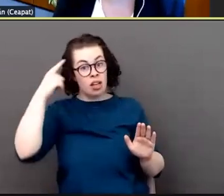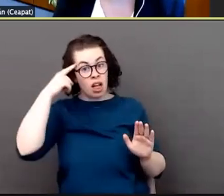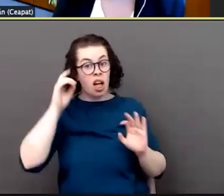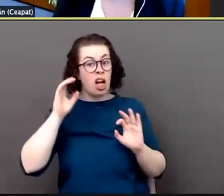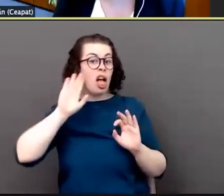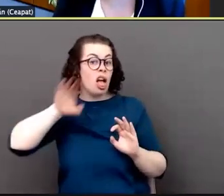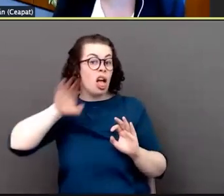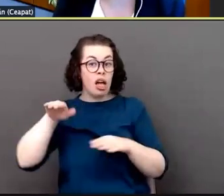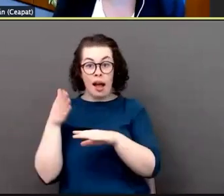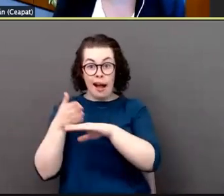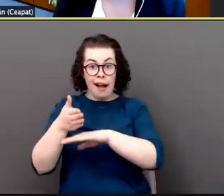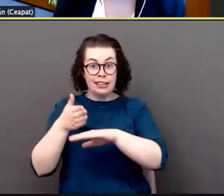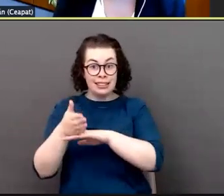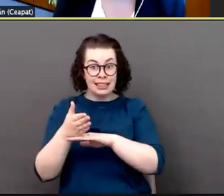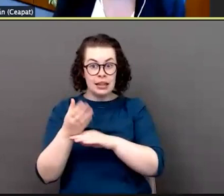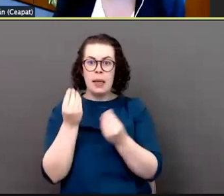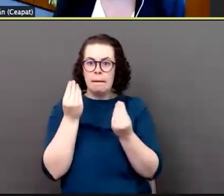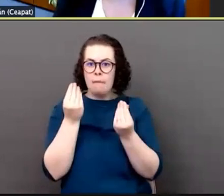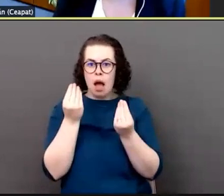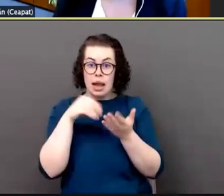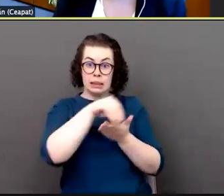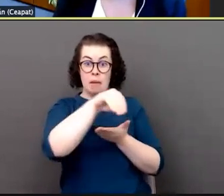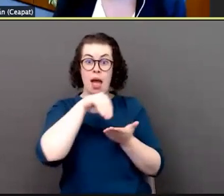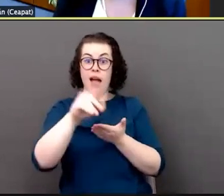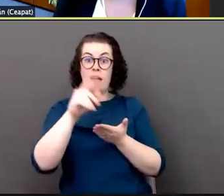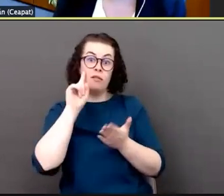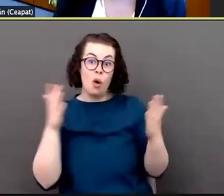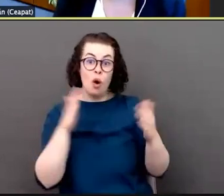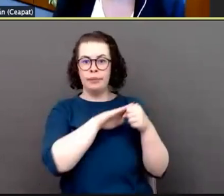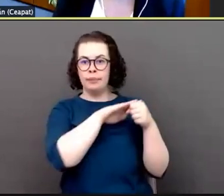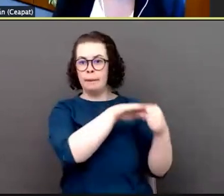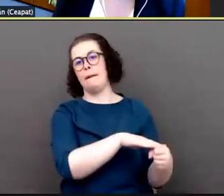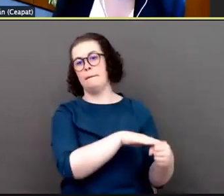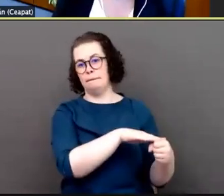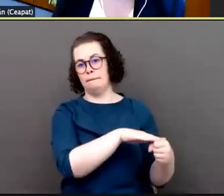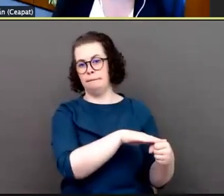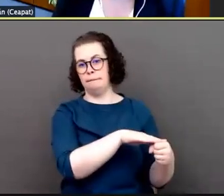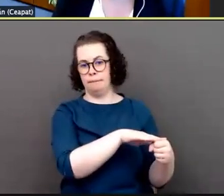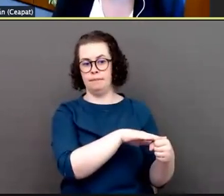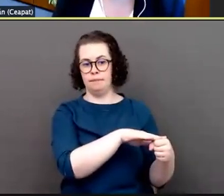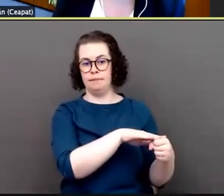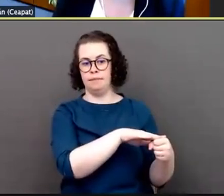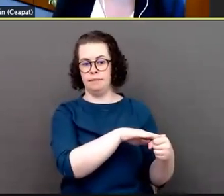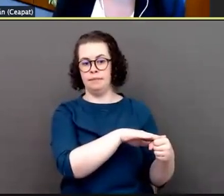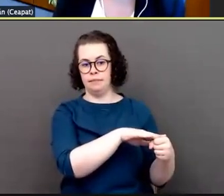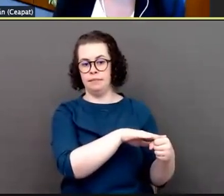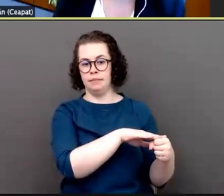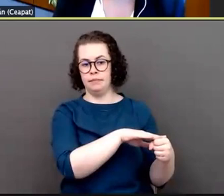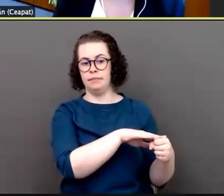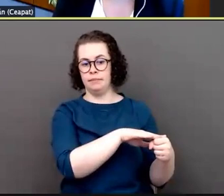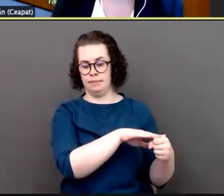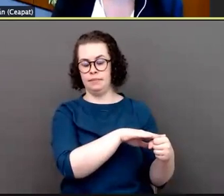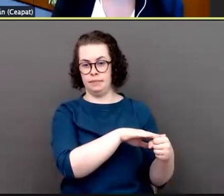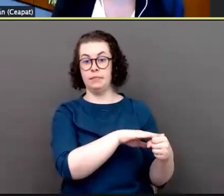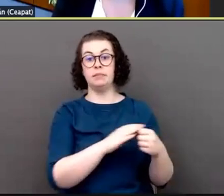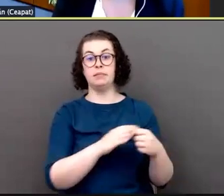account, discrimination will be financed. Spain and most European